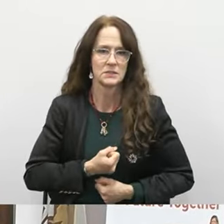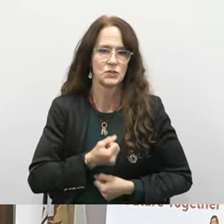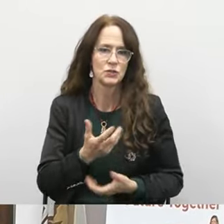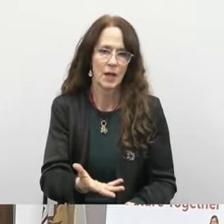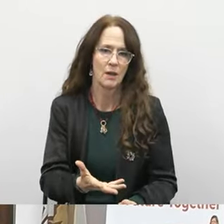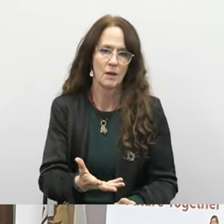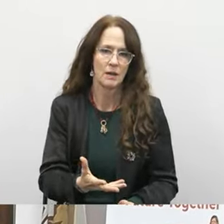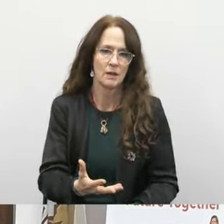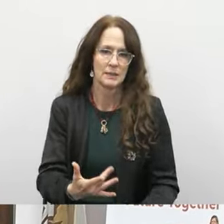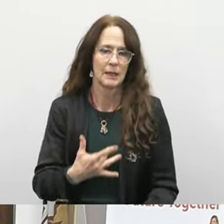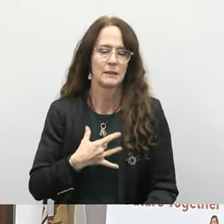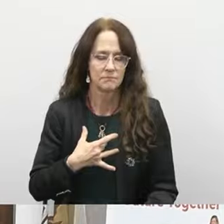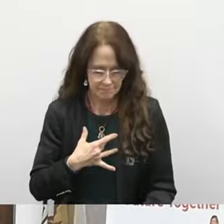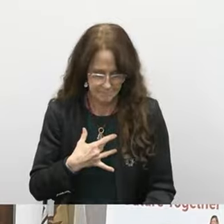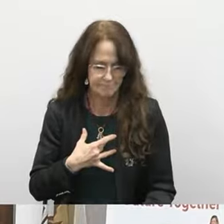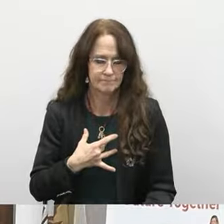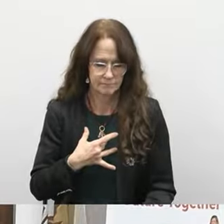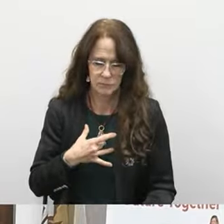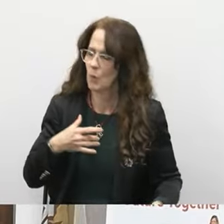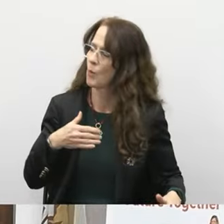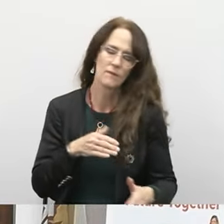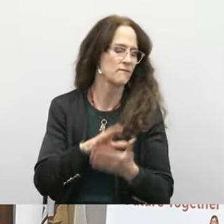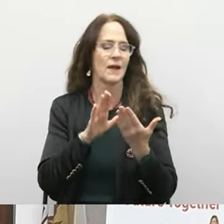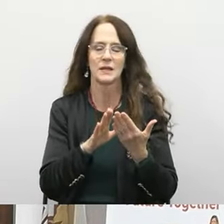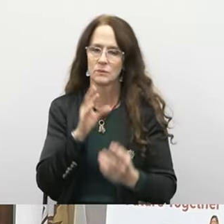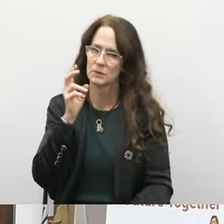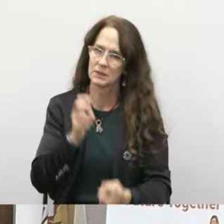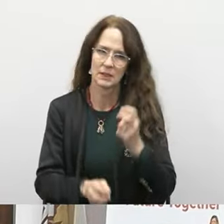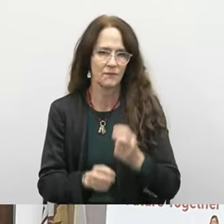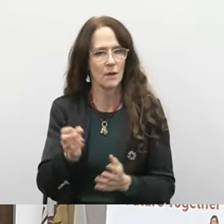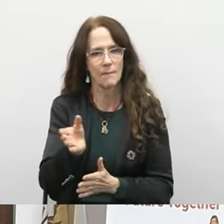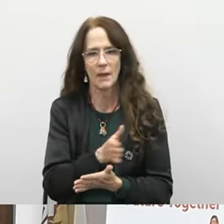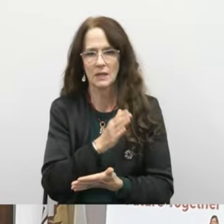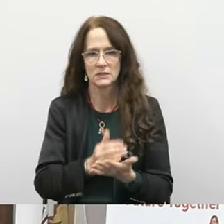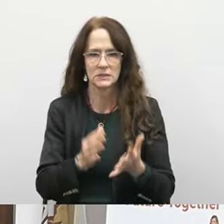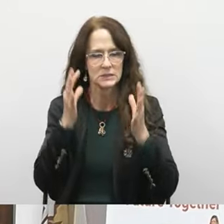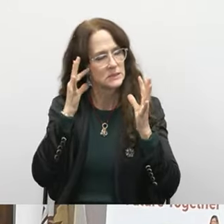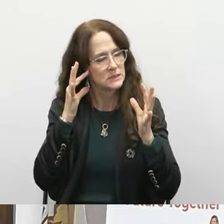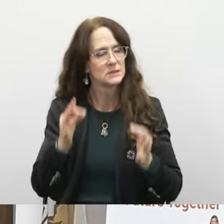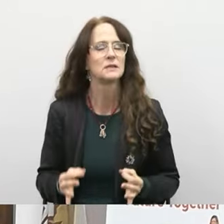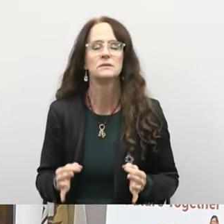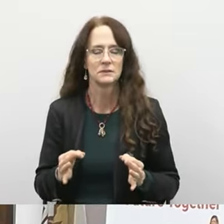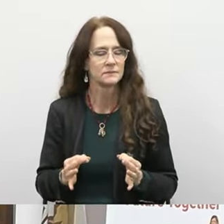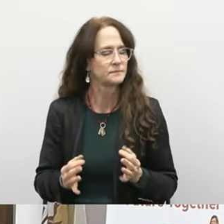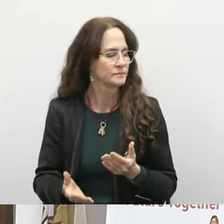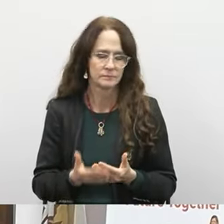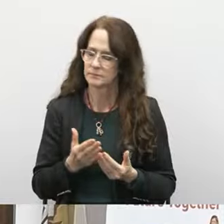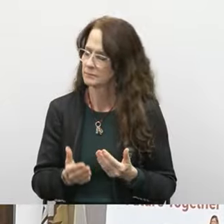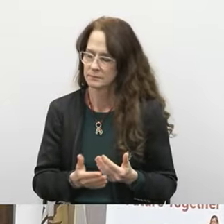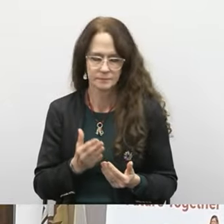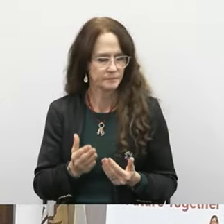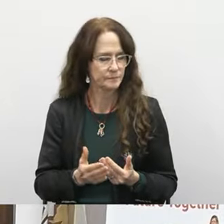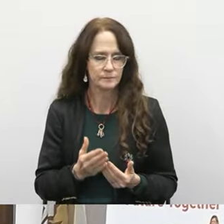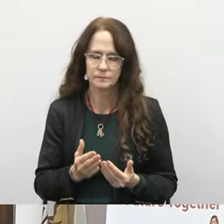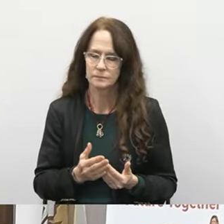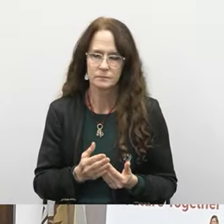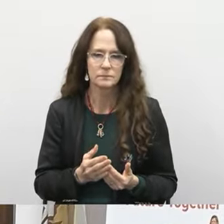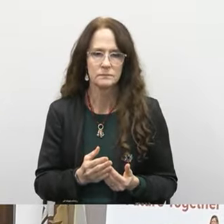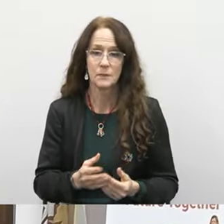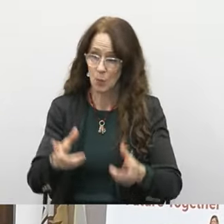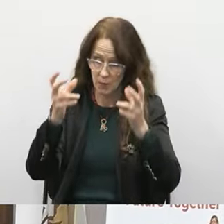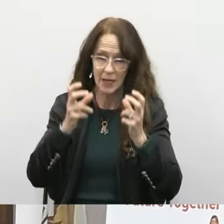moving. We are faced with very difficult budget decisions. They're not easy, and we hear